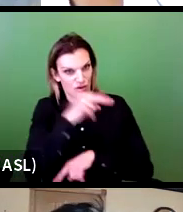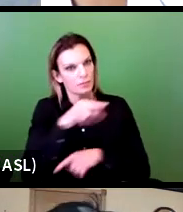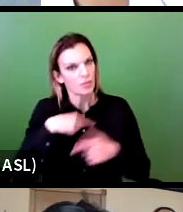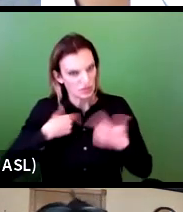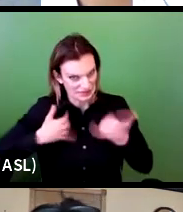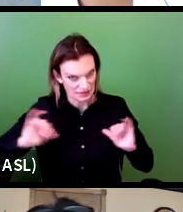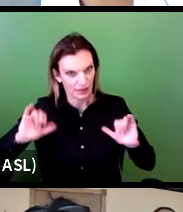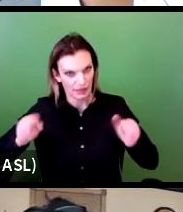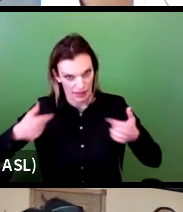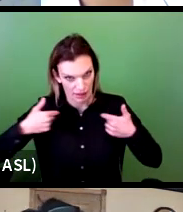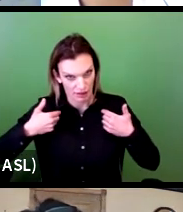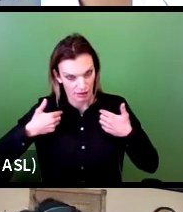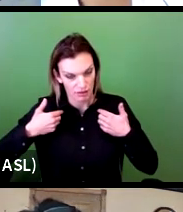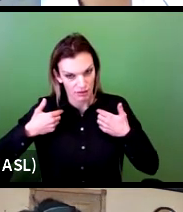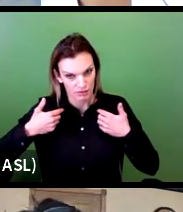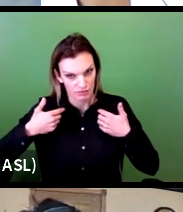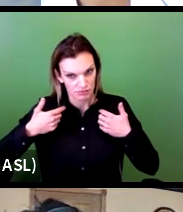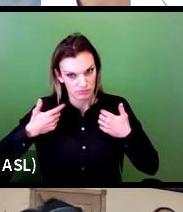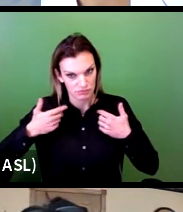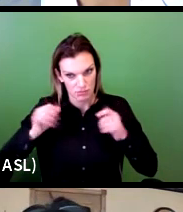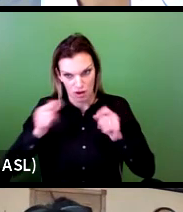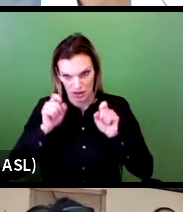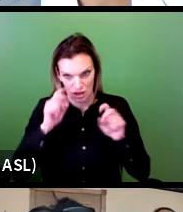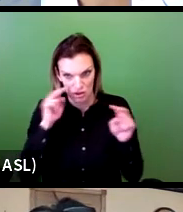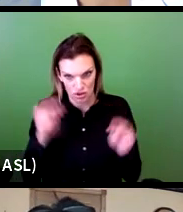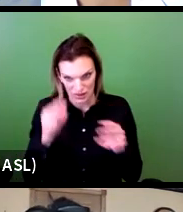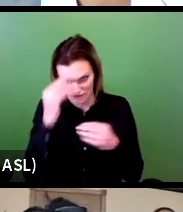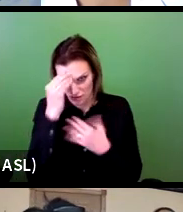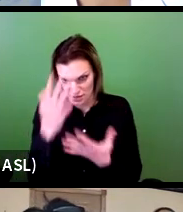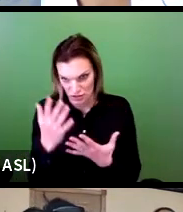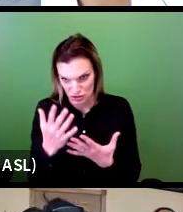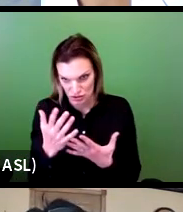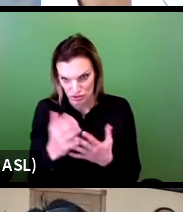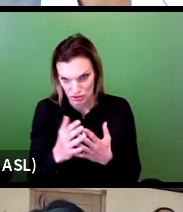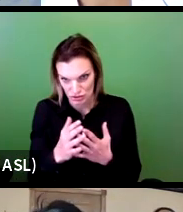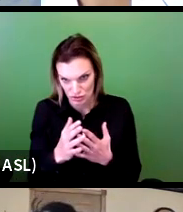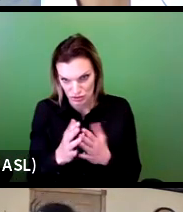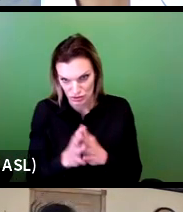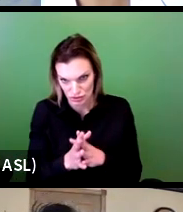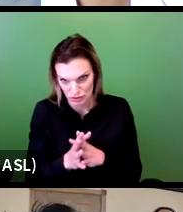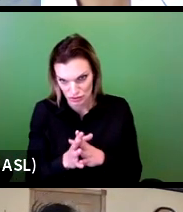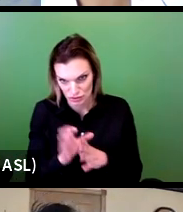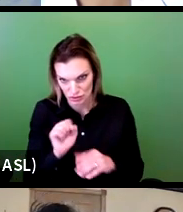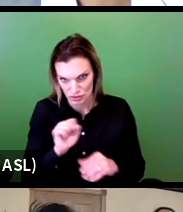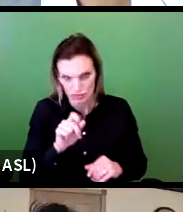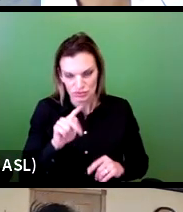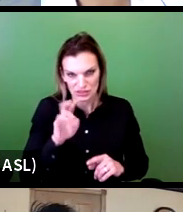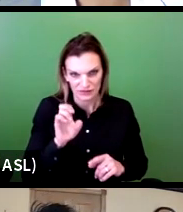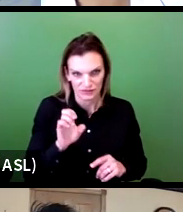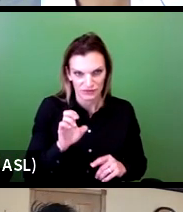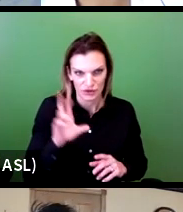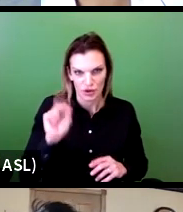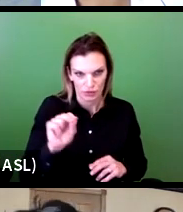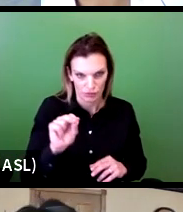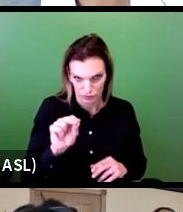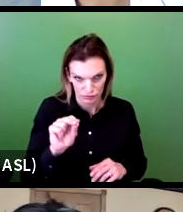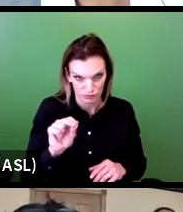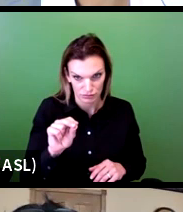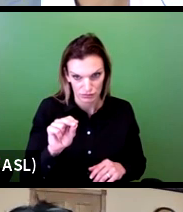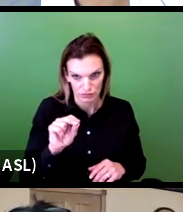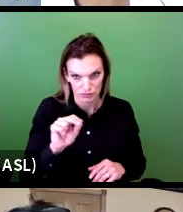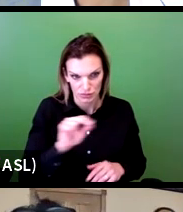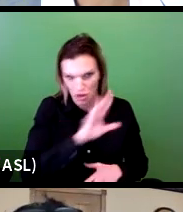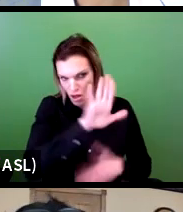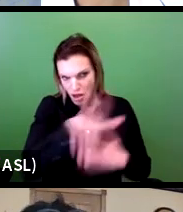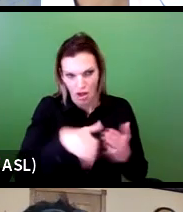their information and bring that forward if we find one that they missed? no. Everything, all the applications are going to come to